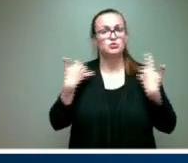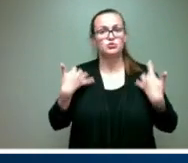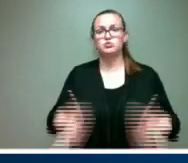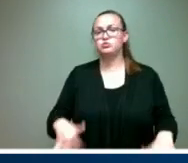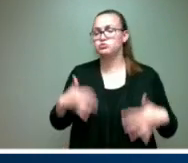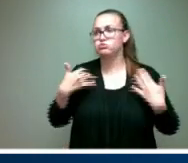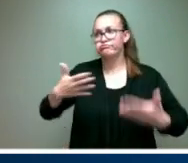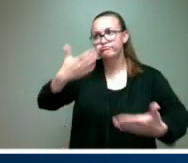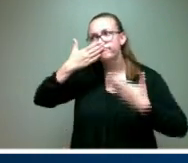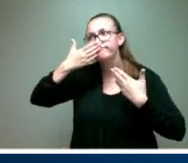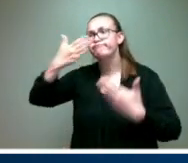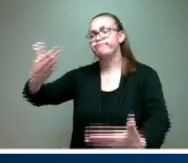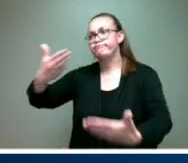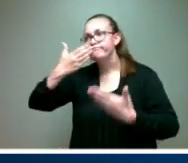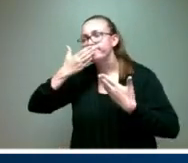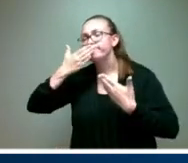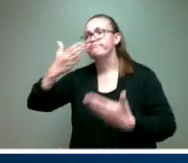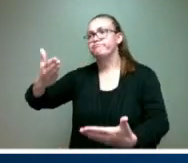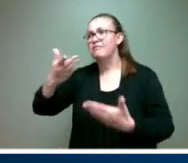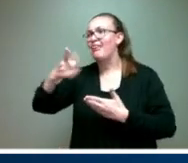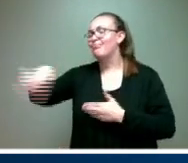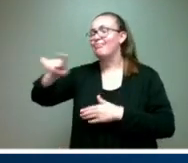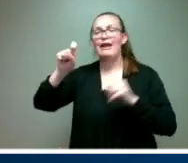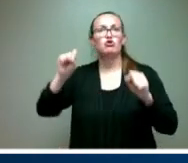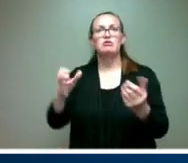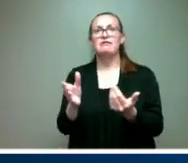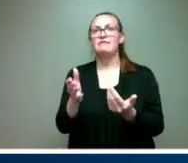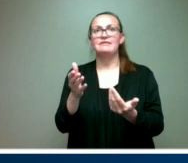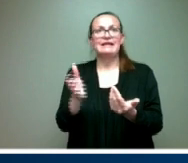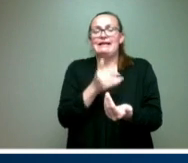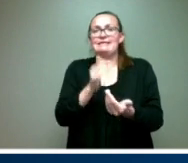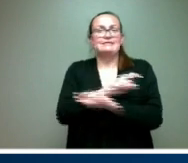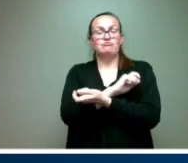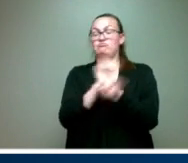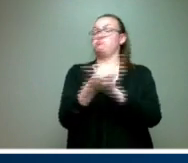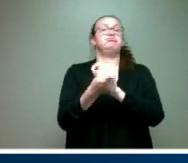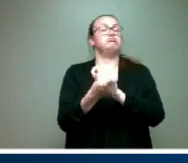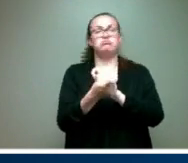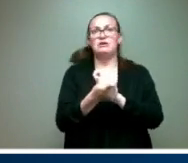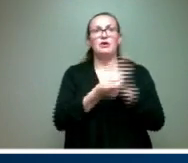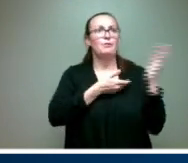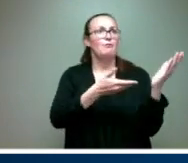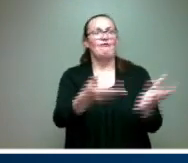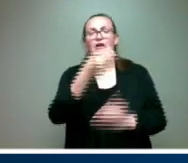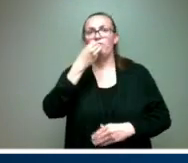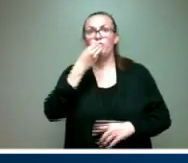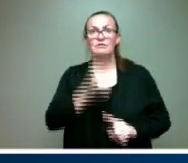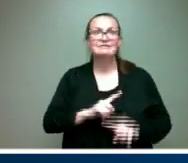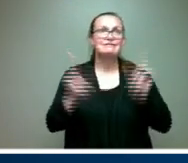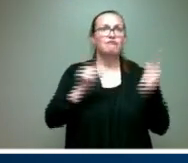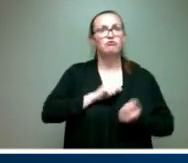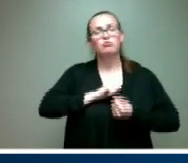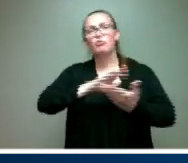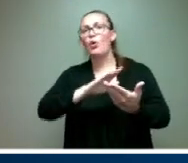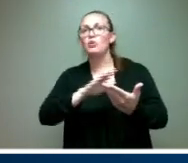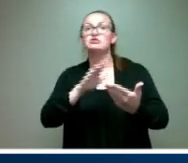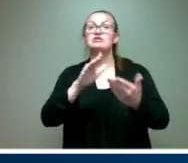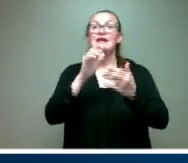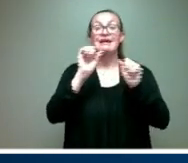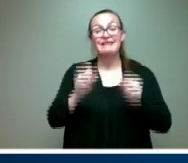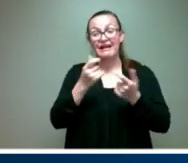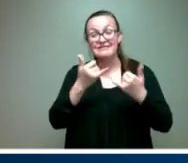all of us for being able to turn on a dime and deliver food in a new way and in this socially distant way and all of that,